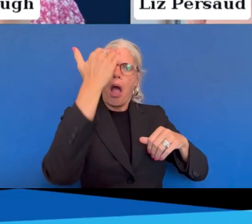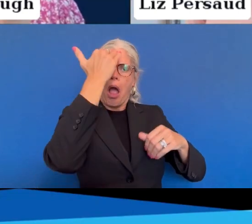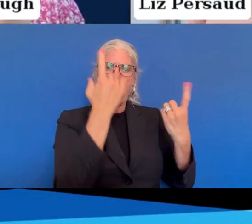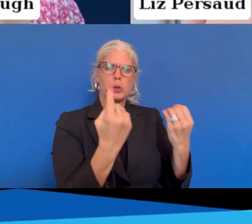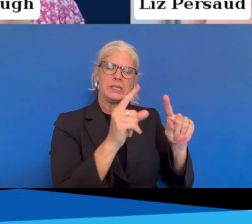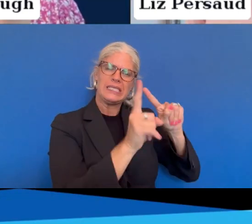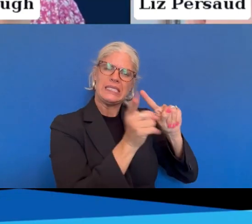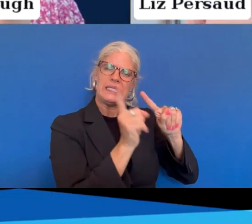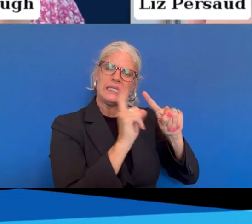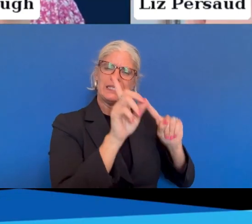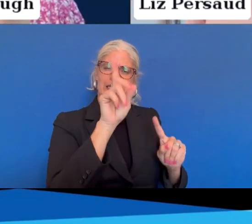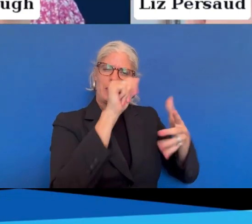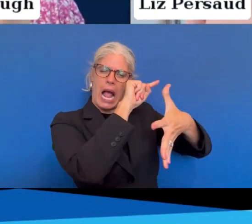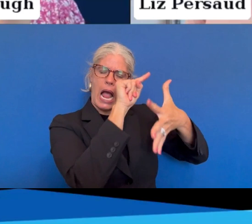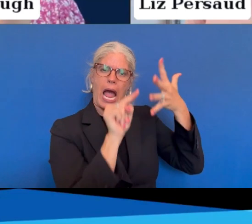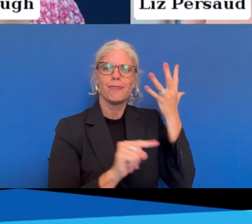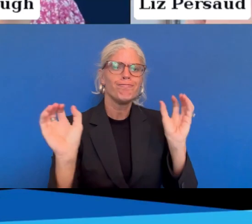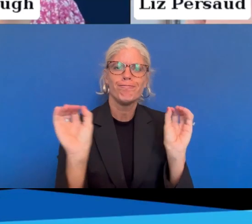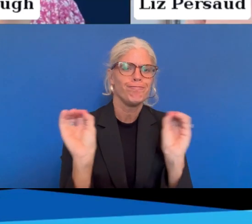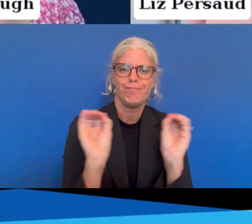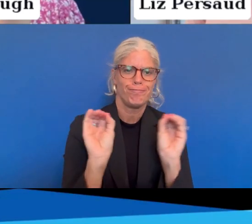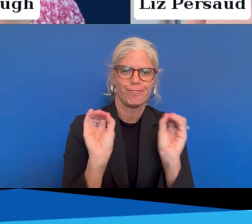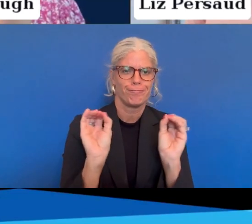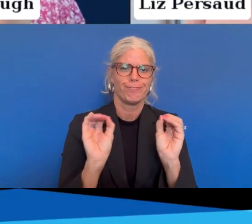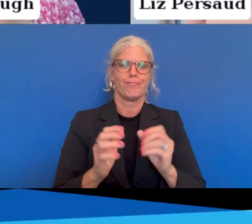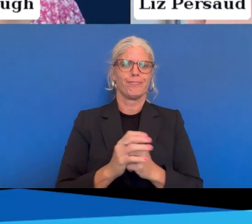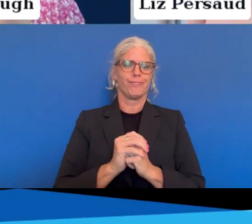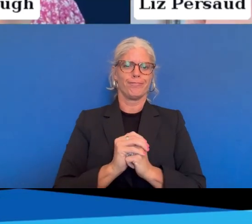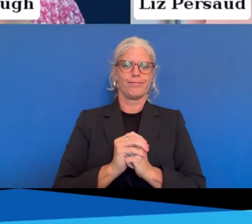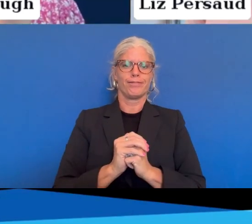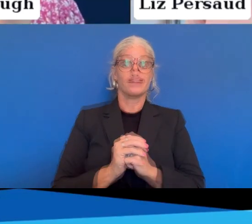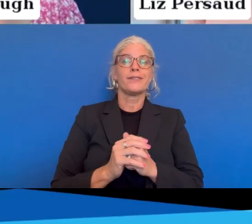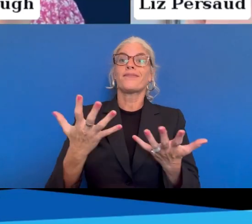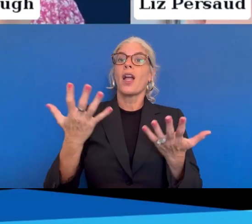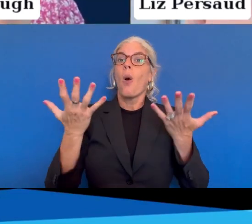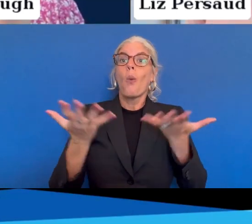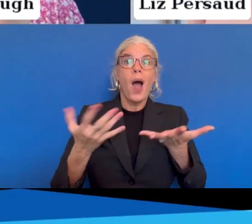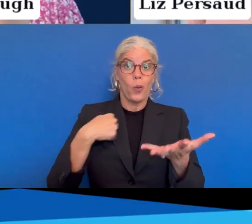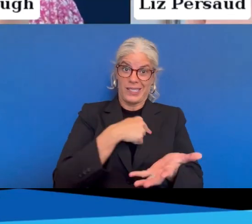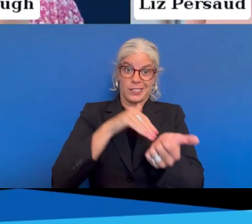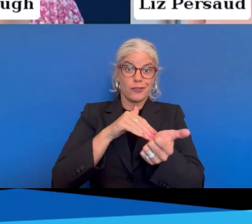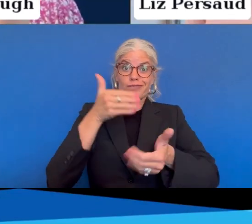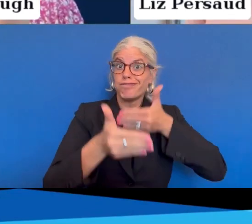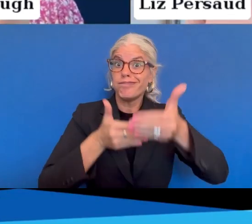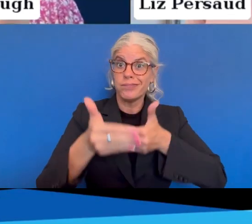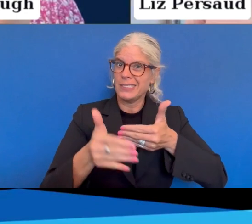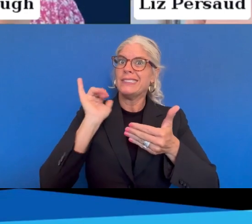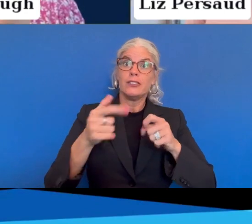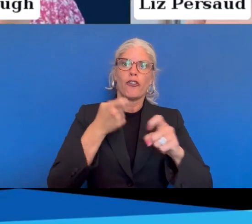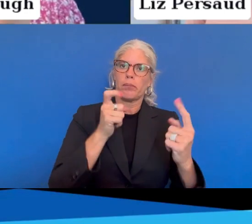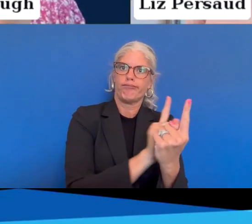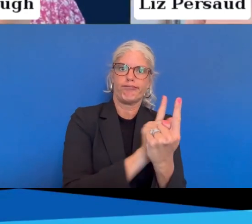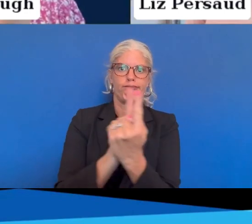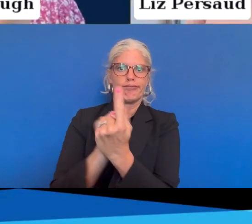so I want just to take for just a minute to say that there's not like a doctor class we take